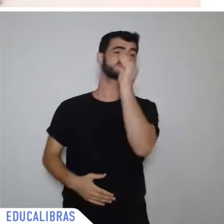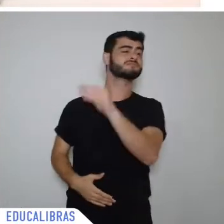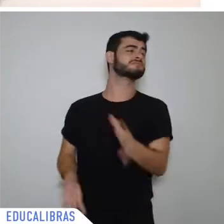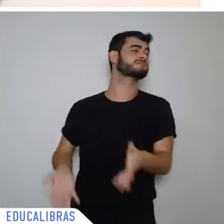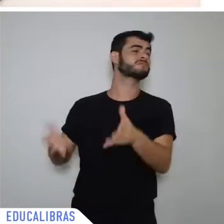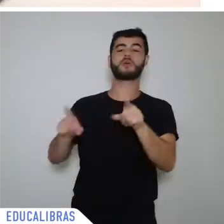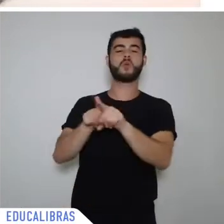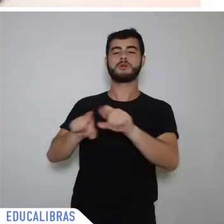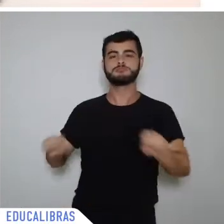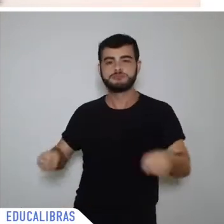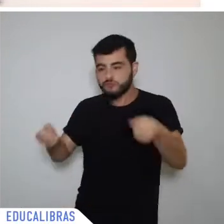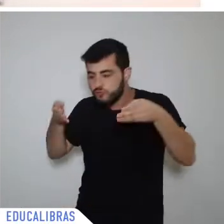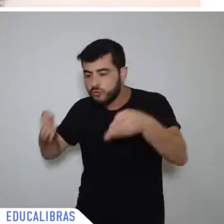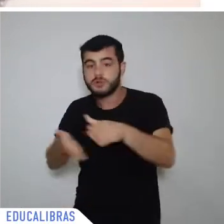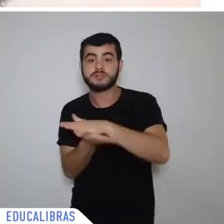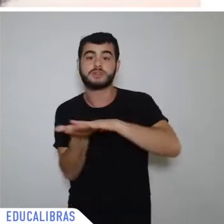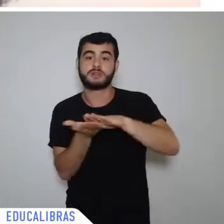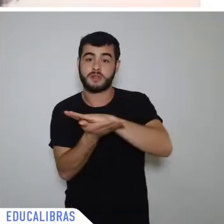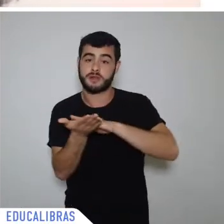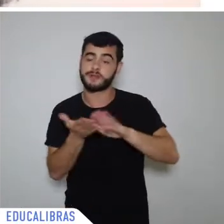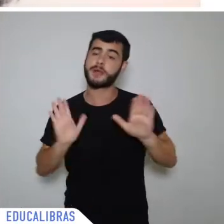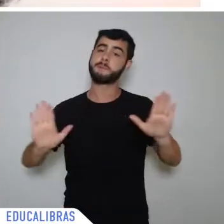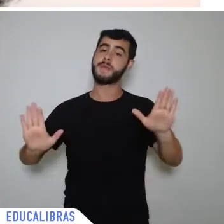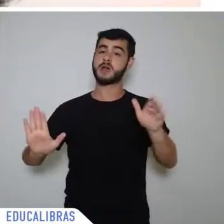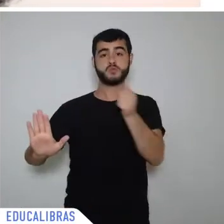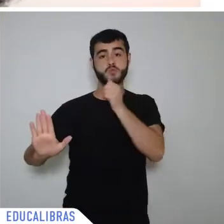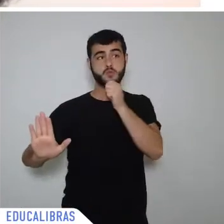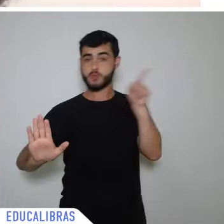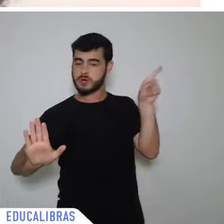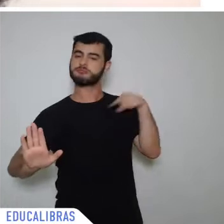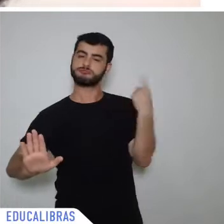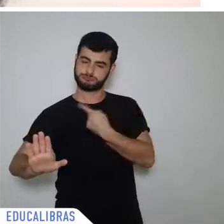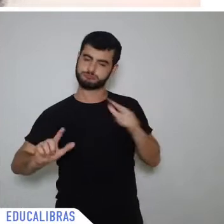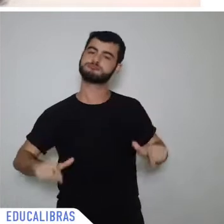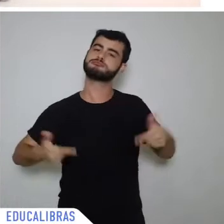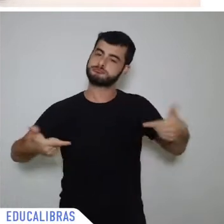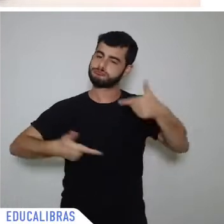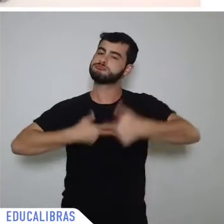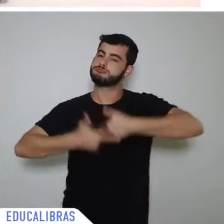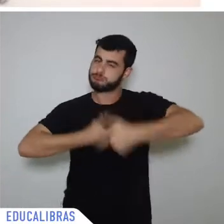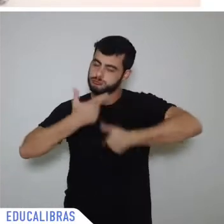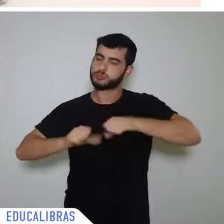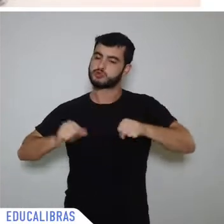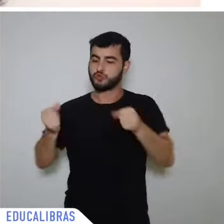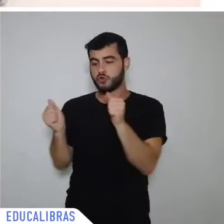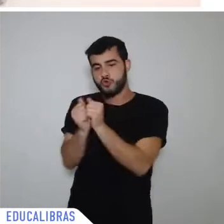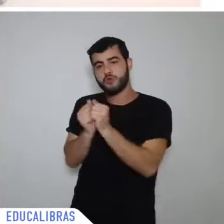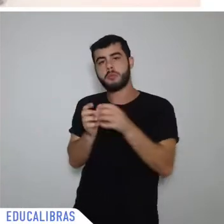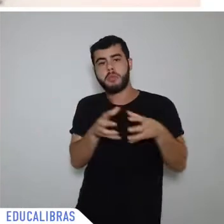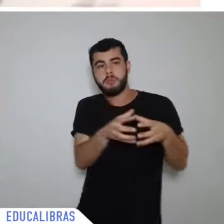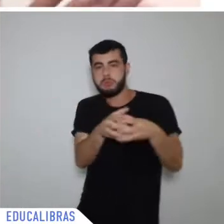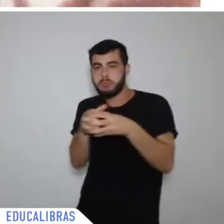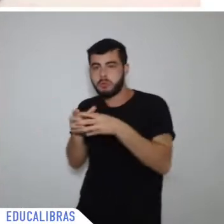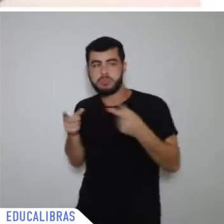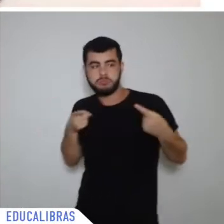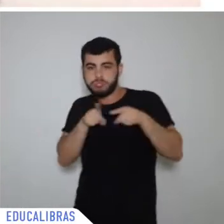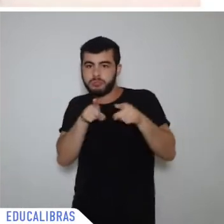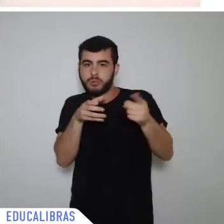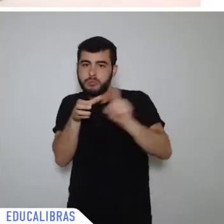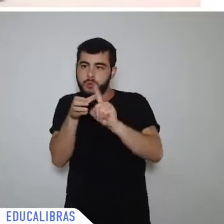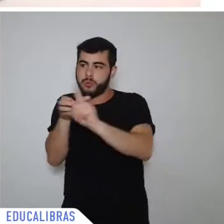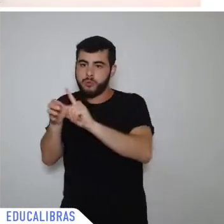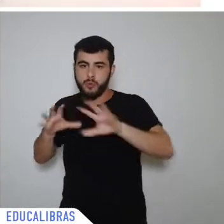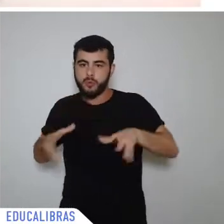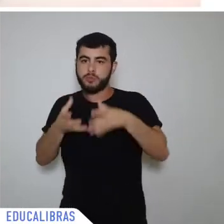policies for these people. But while they don't have the data or the policies, we'll continue to fight with